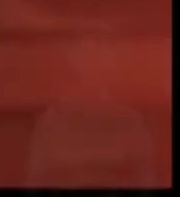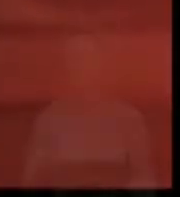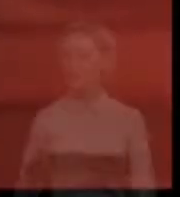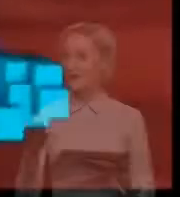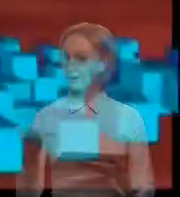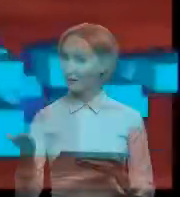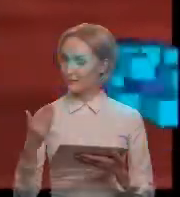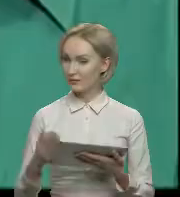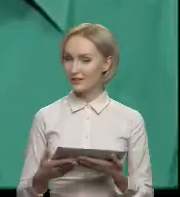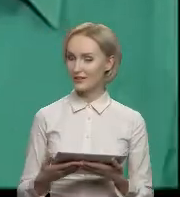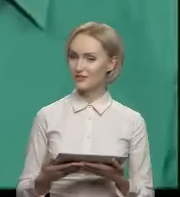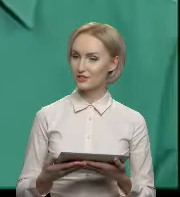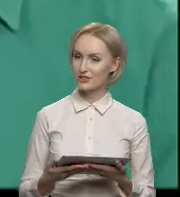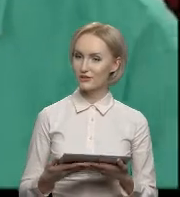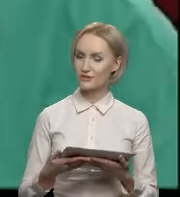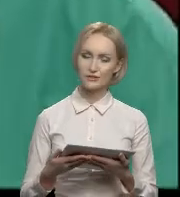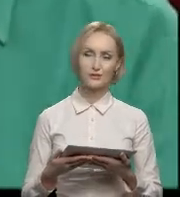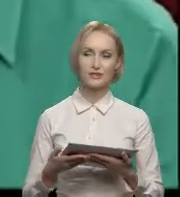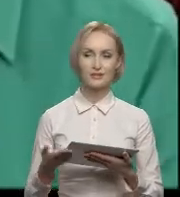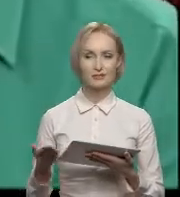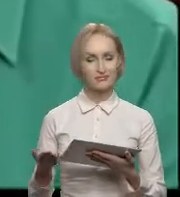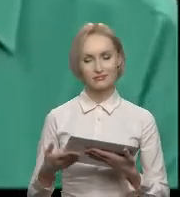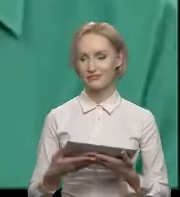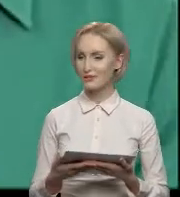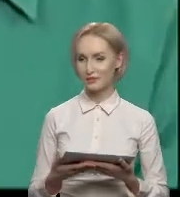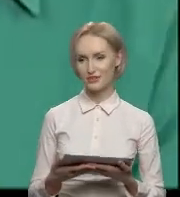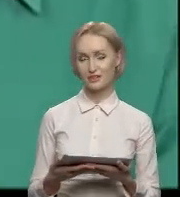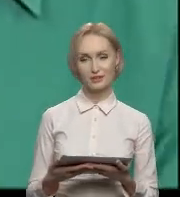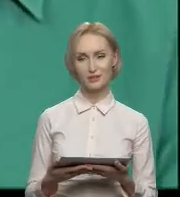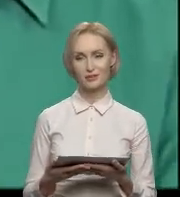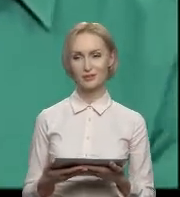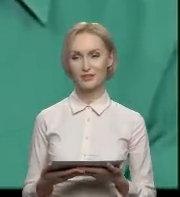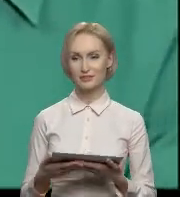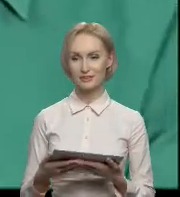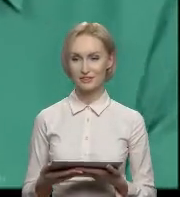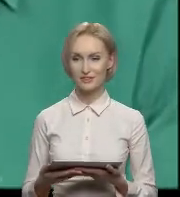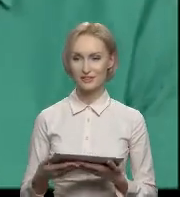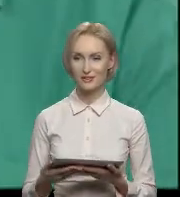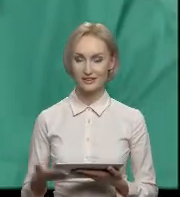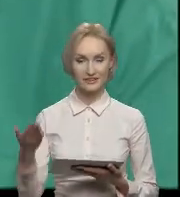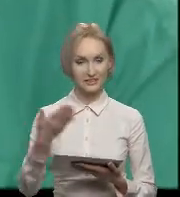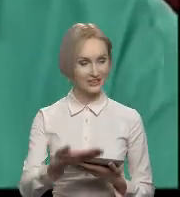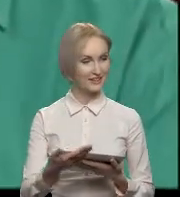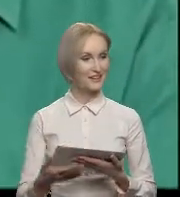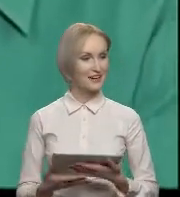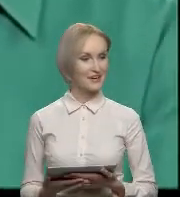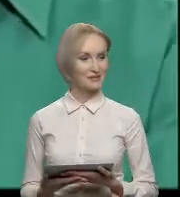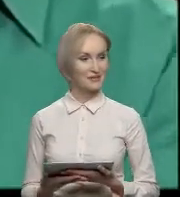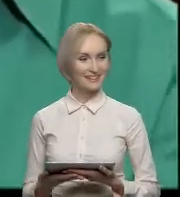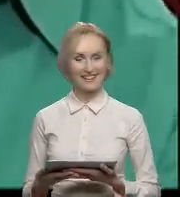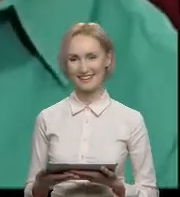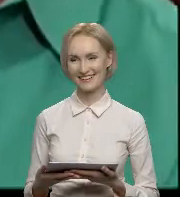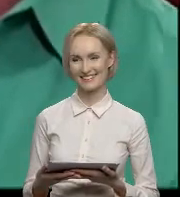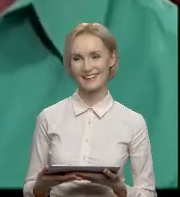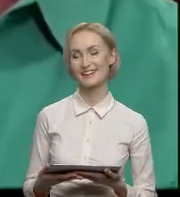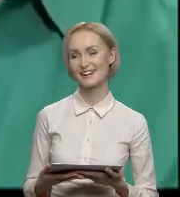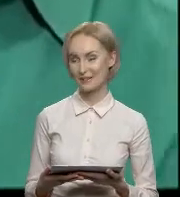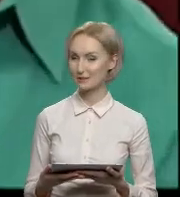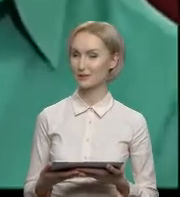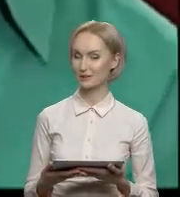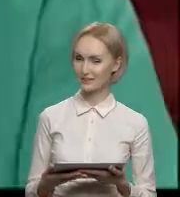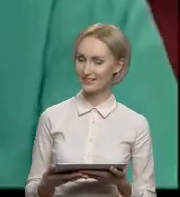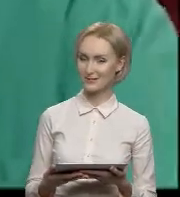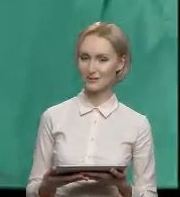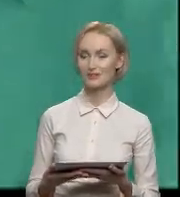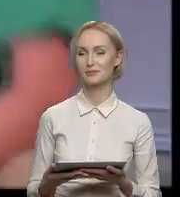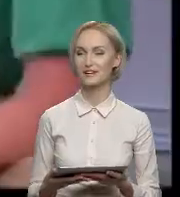time. Not ever. Why not? Give me the reason. I was in Canada. So unless I have some kind of ways where I can just run a place just for